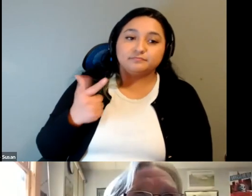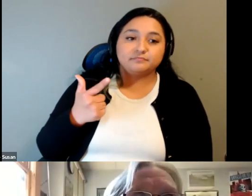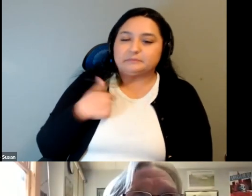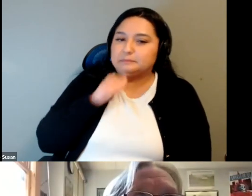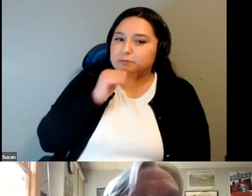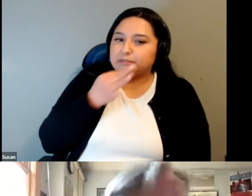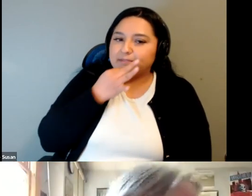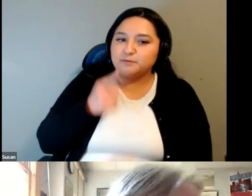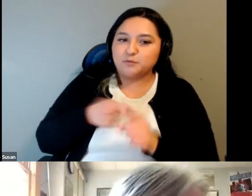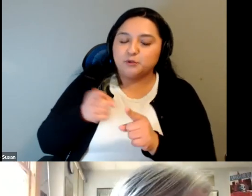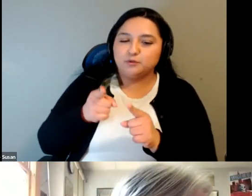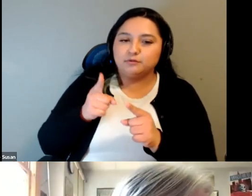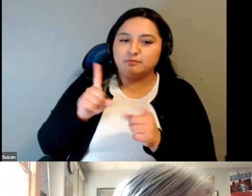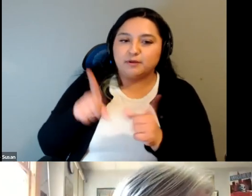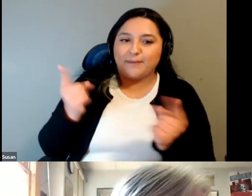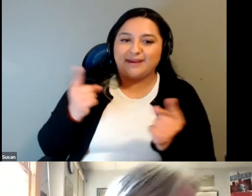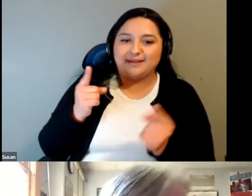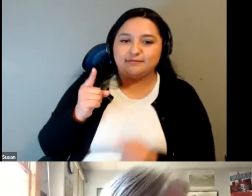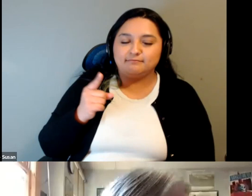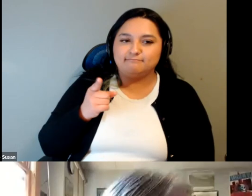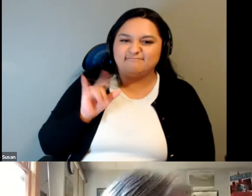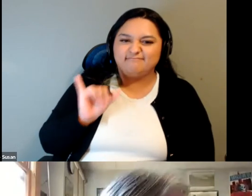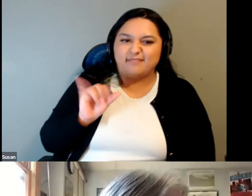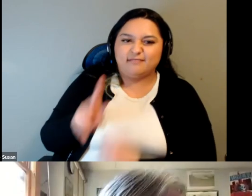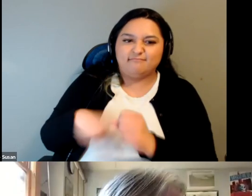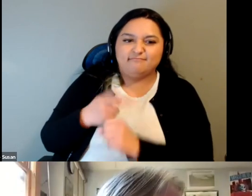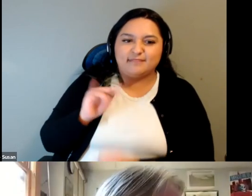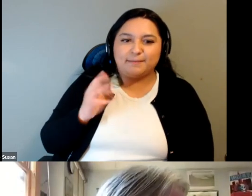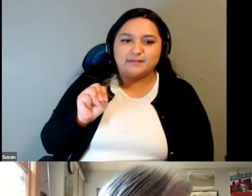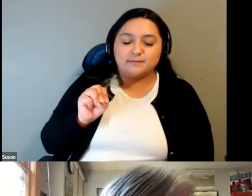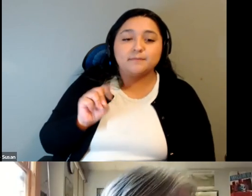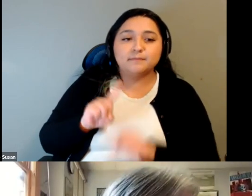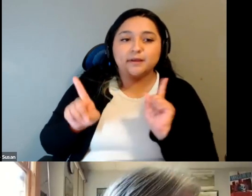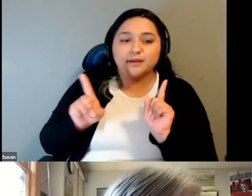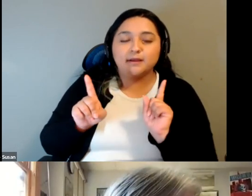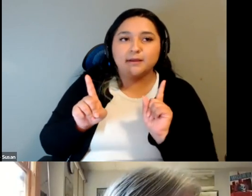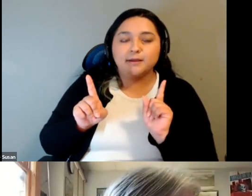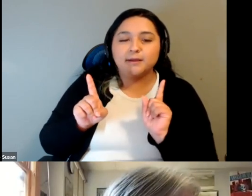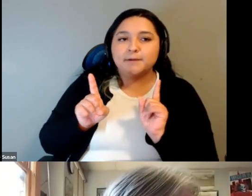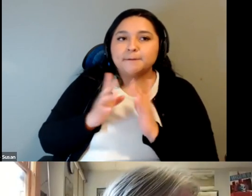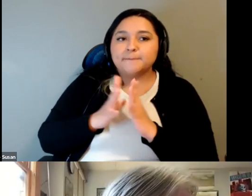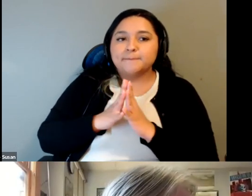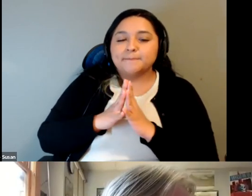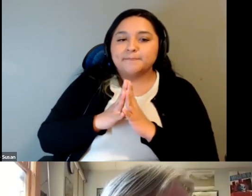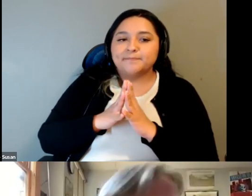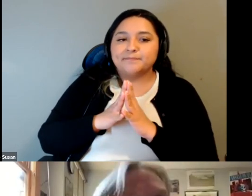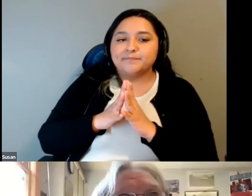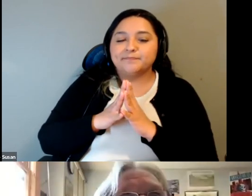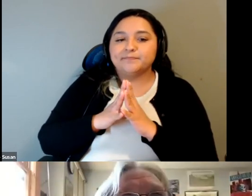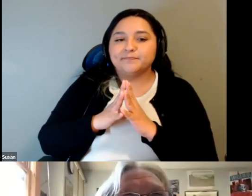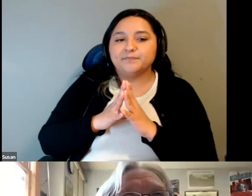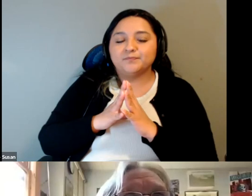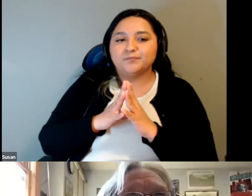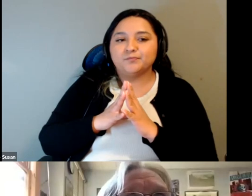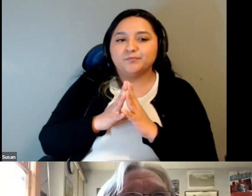that I will speak to one thing, which is this does raise the question of do we go